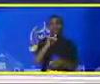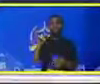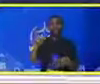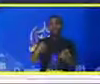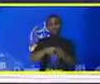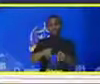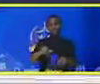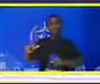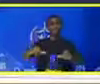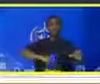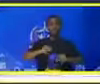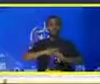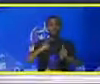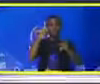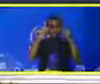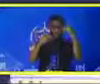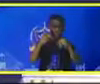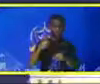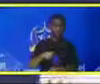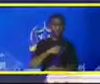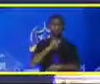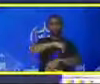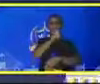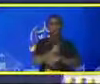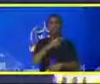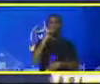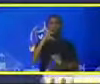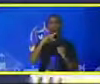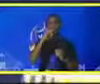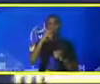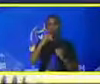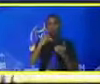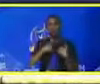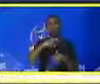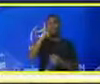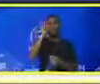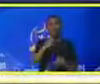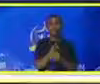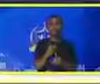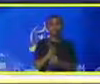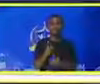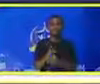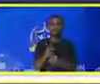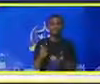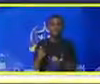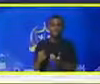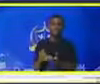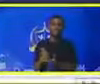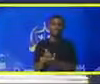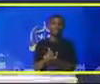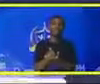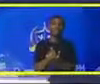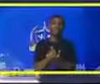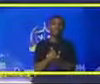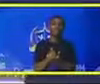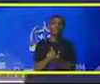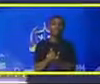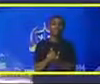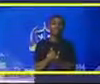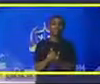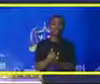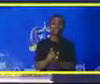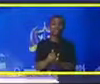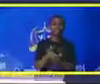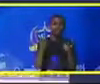grace, woe betides a doubter. Woe betides one who says, you? No. When men are under the